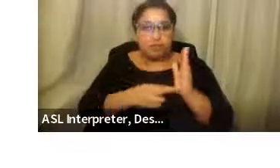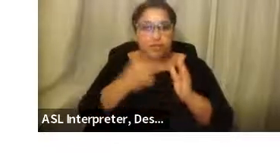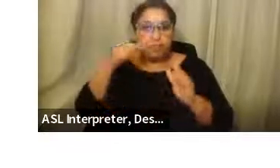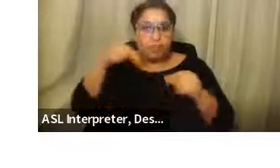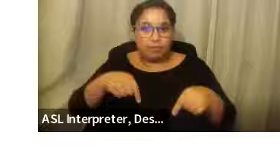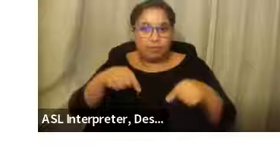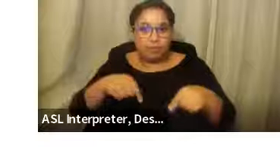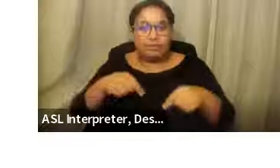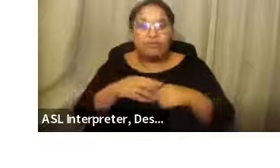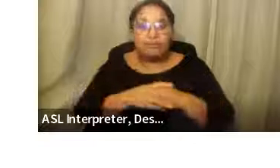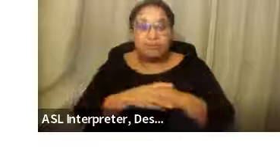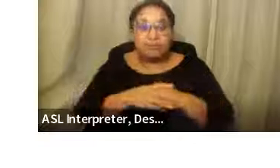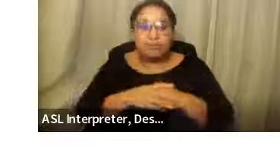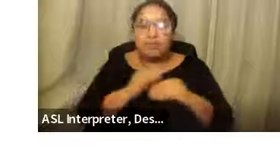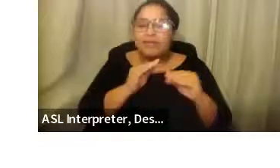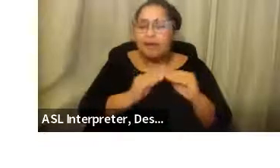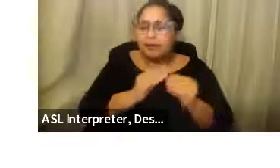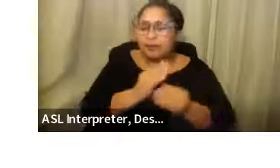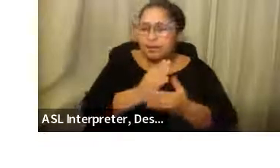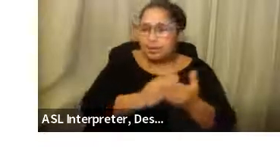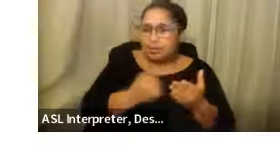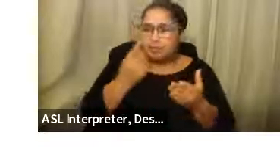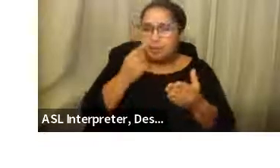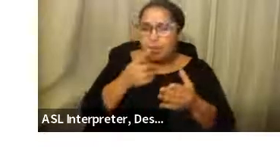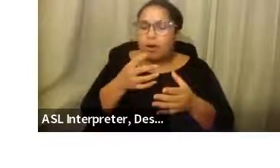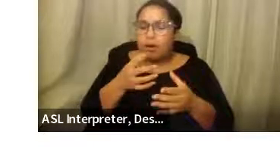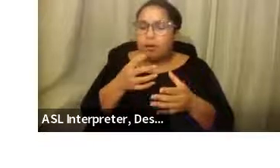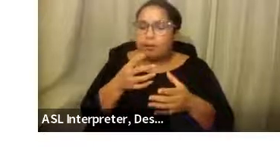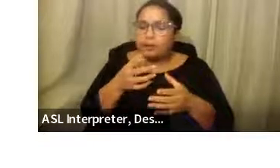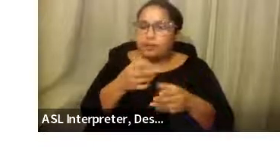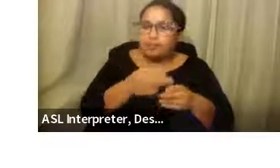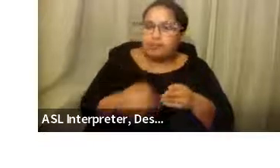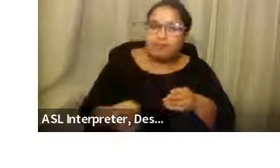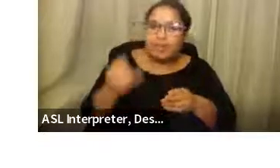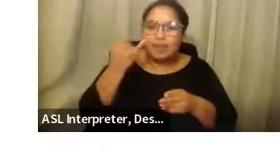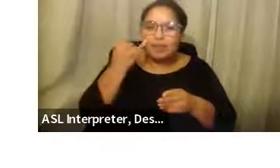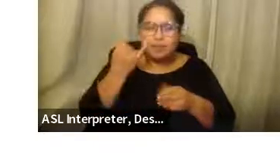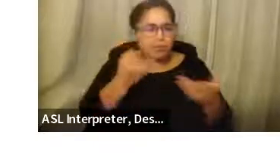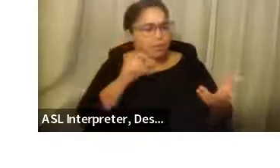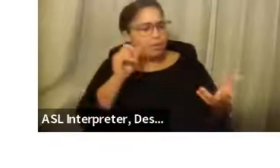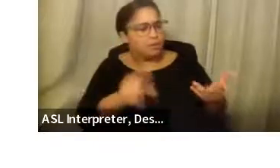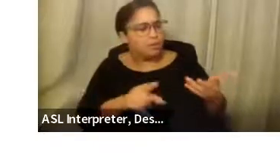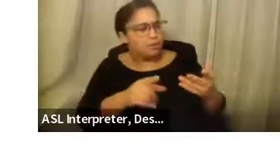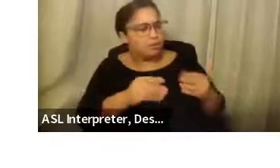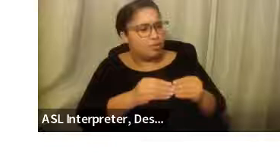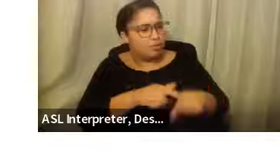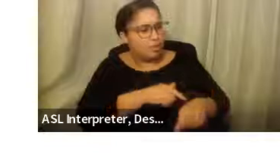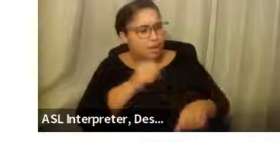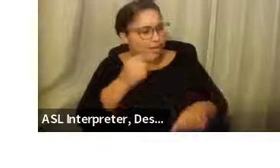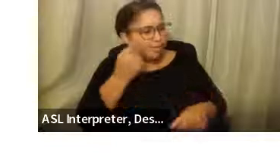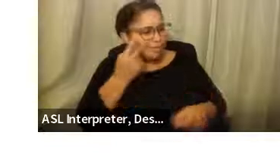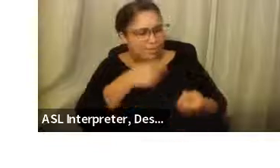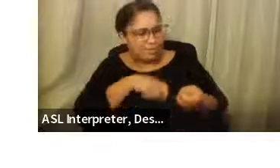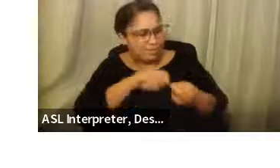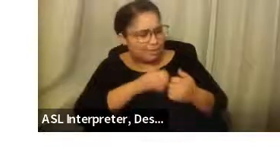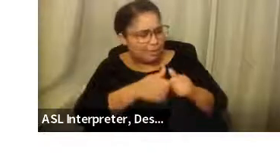and we have edited these questions for brevity. So if you're one of the people who put the question in and you don't see it exactly as you